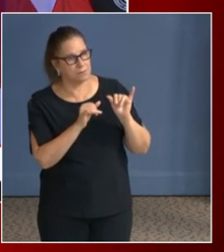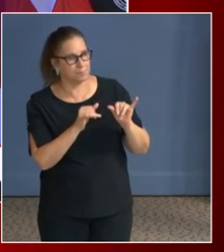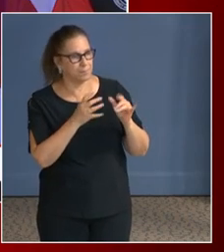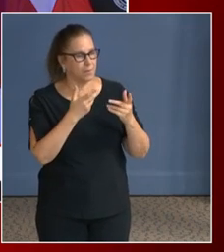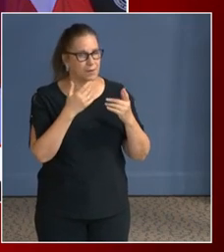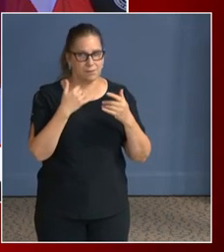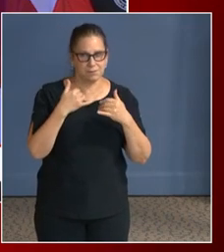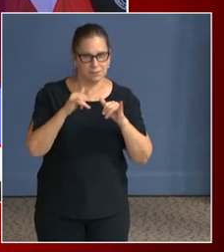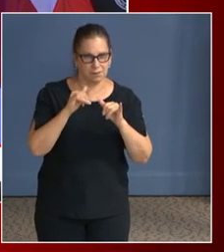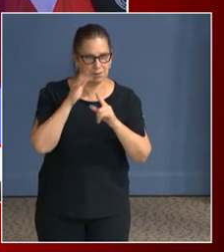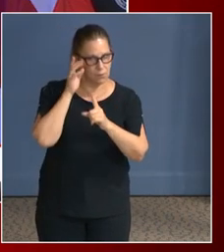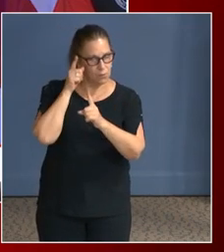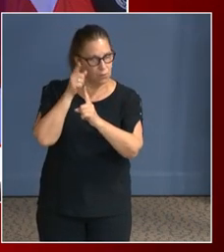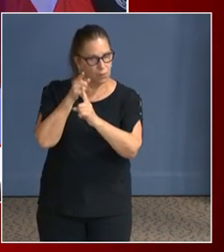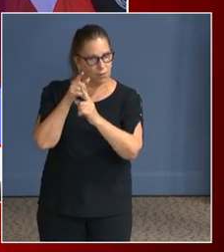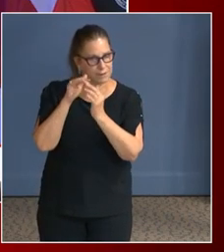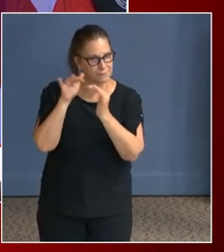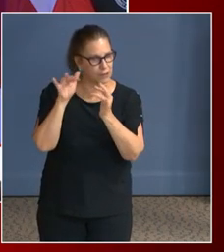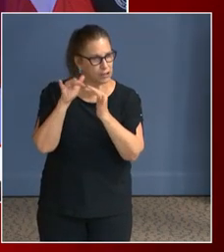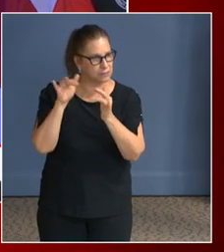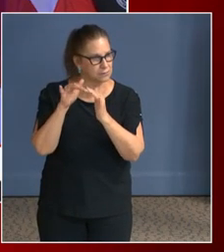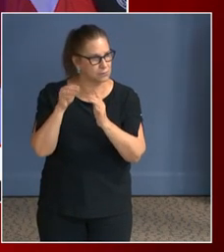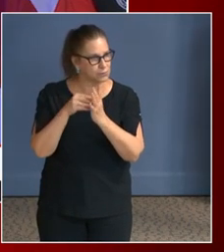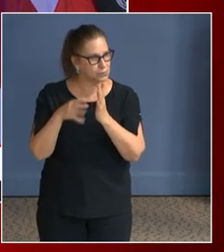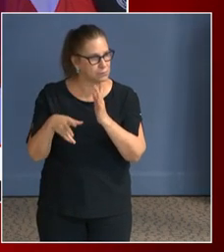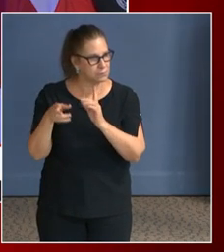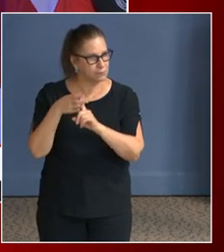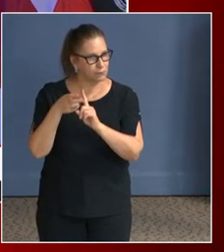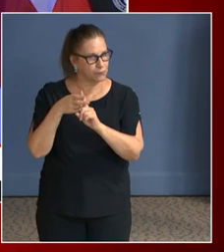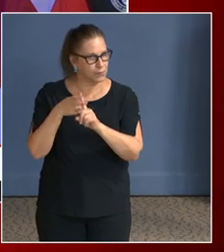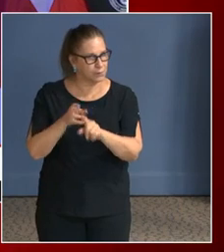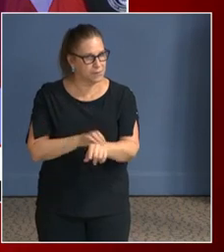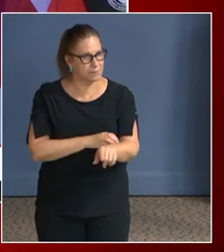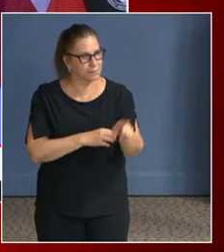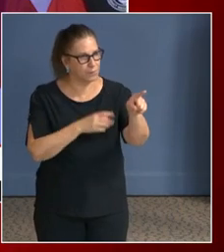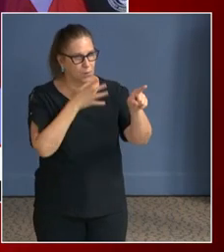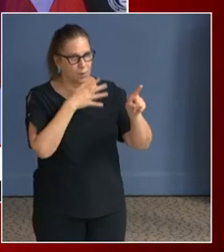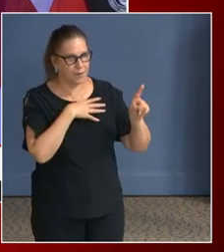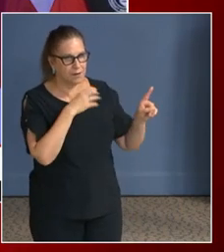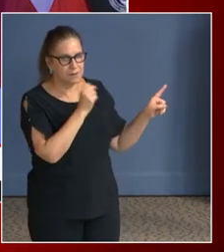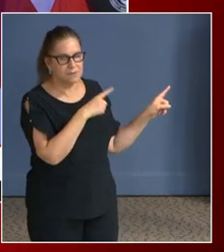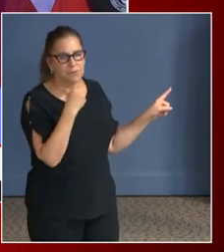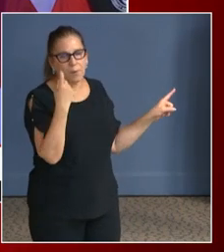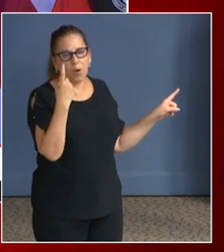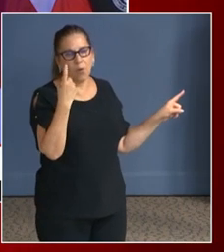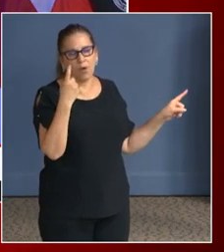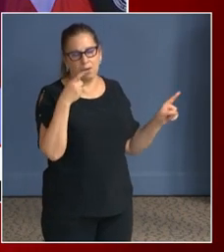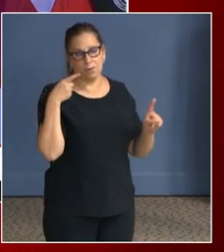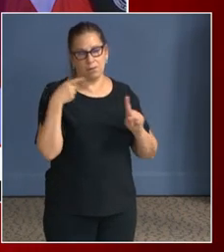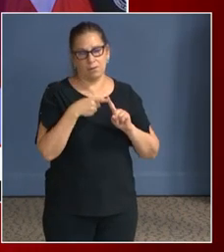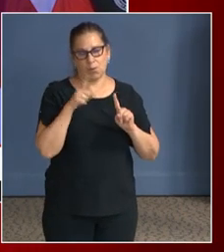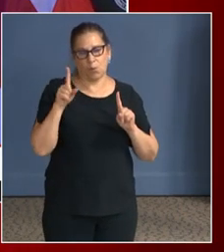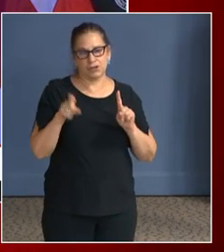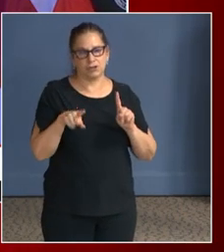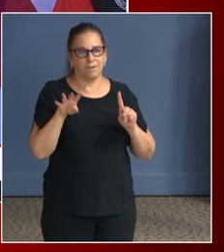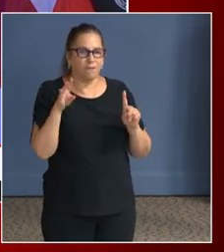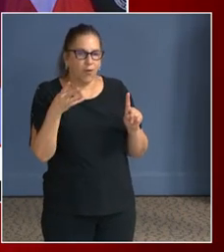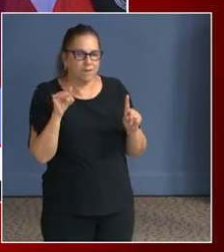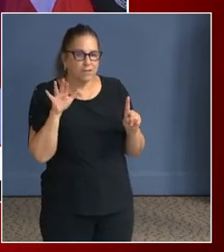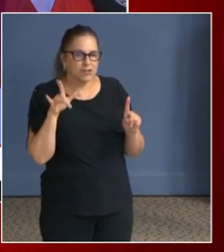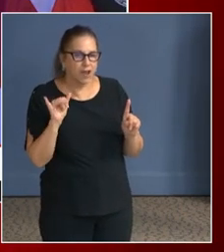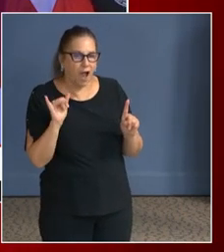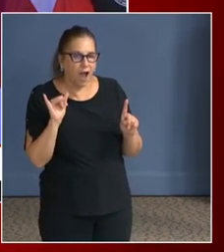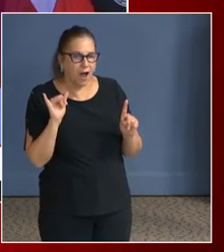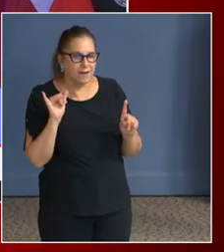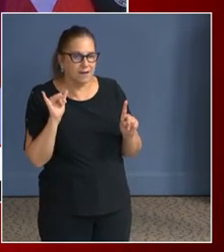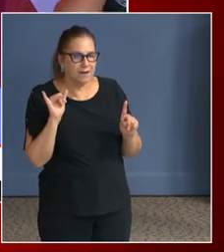Thank you. Yes, Julie. One more 4th of July question. Sure. Do you know where the Department of the Interior is setting off fireworks? Is